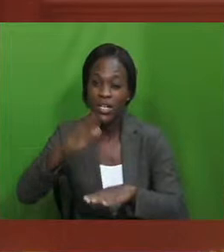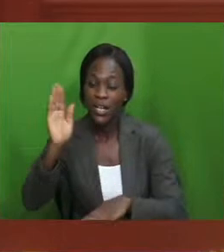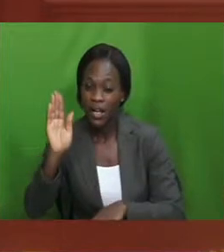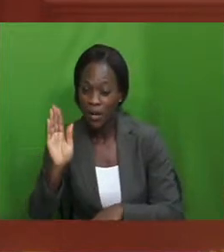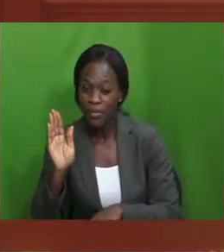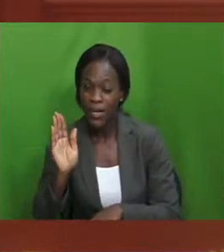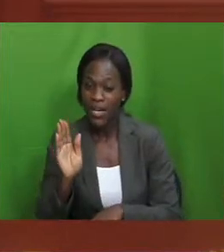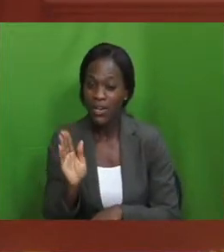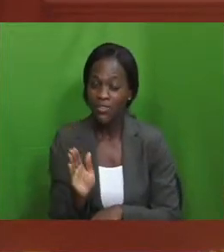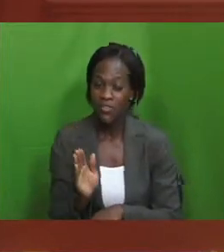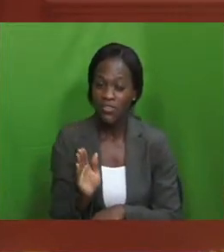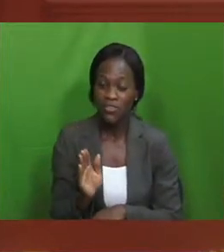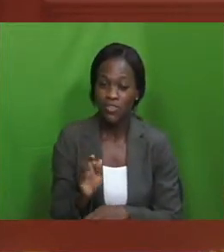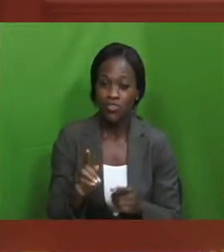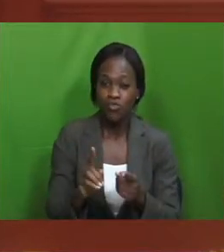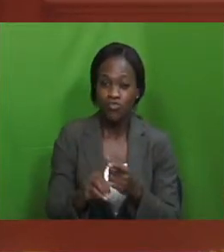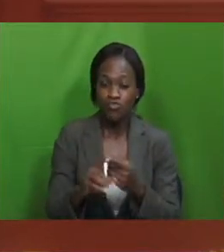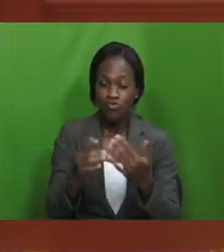30,313,597,722 to